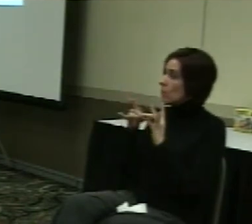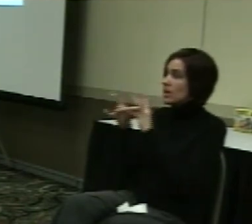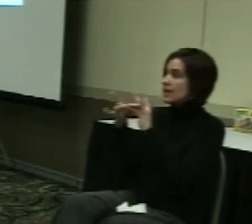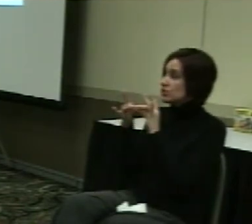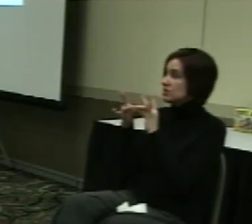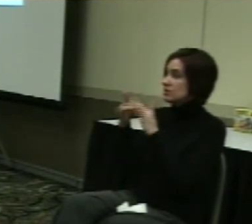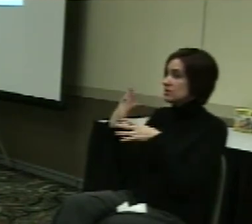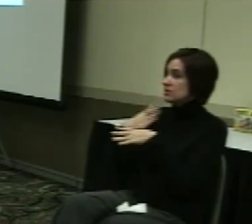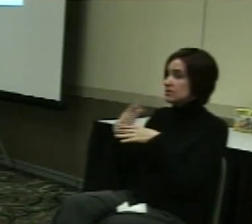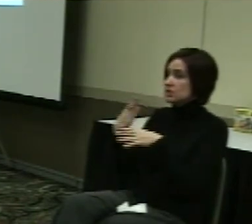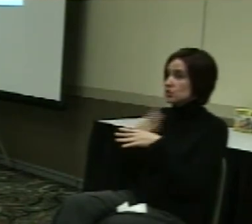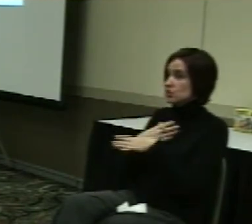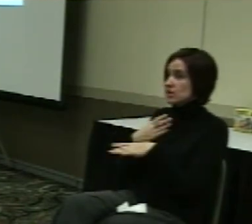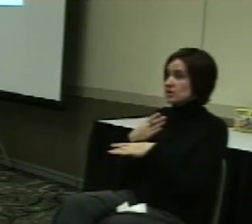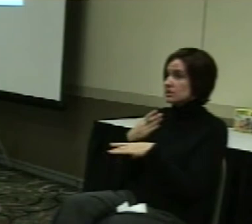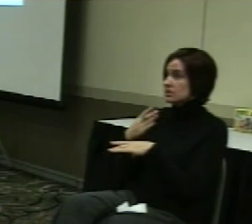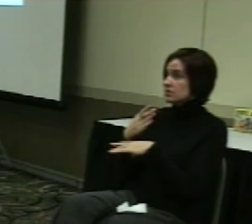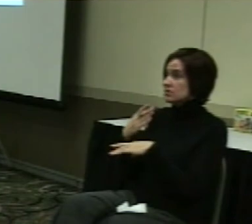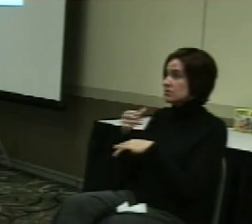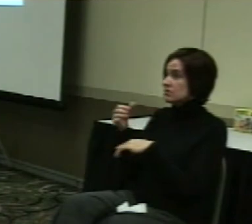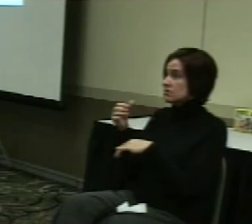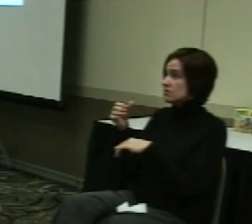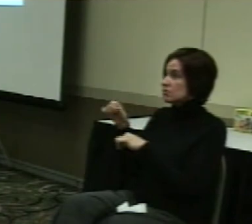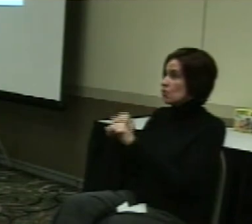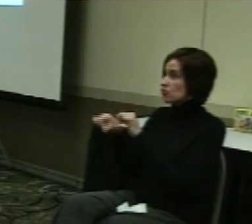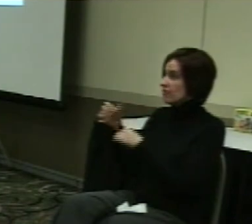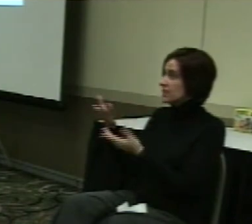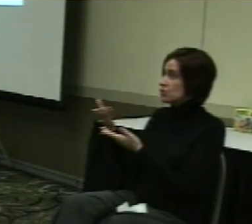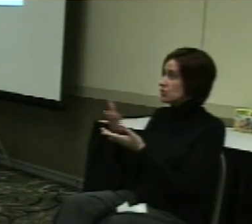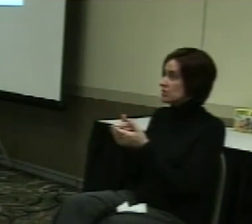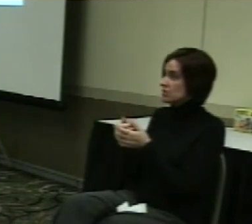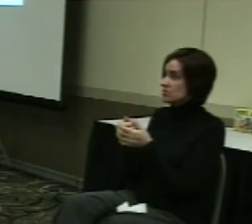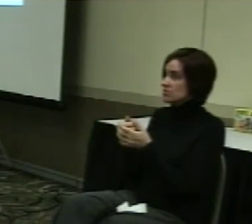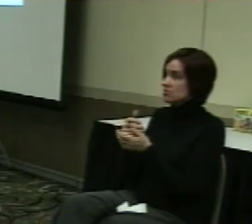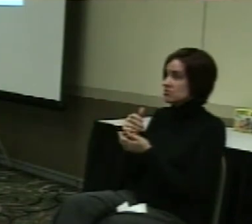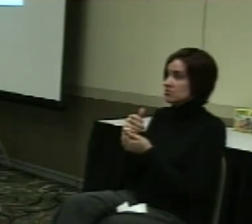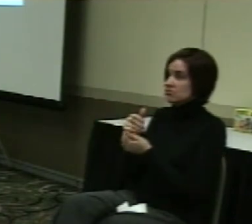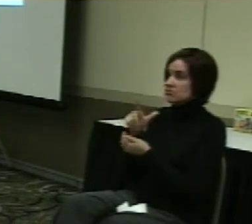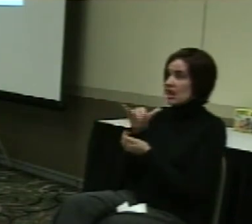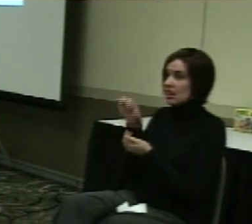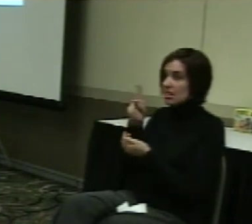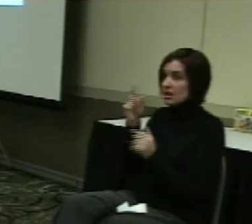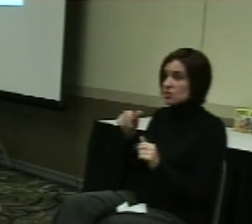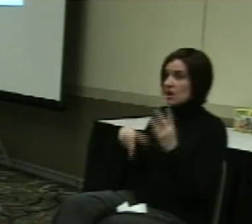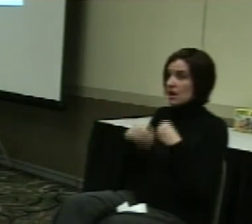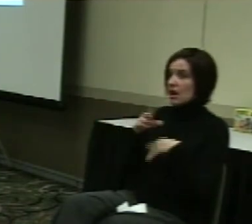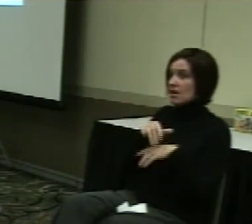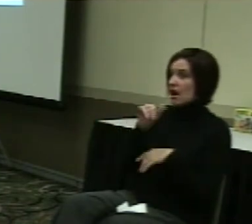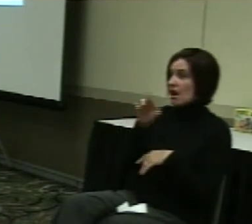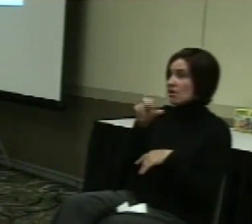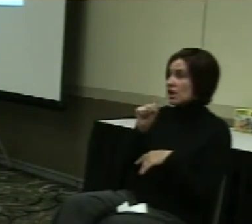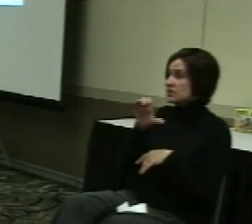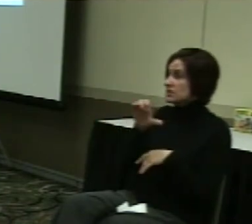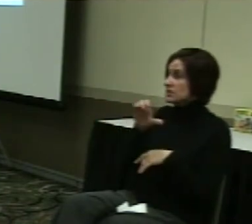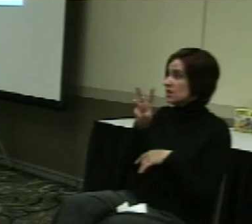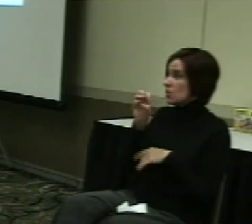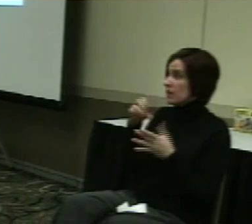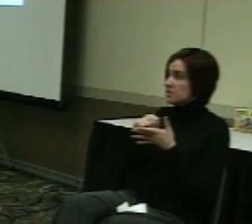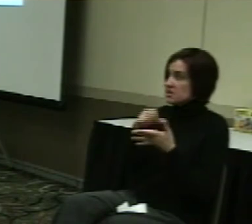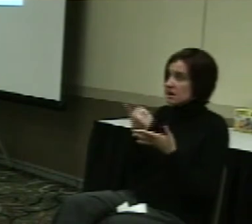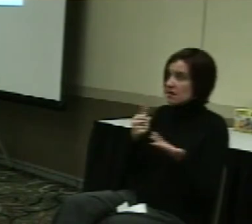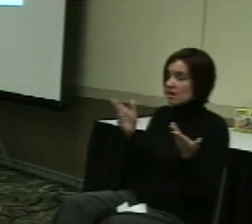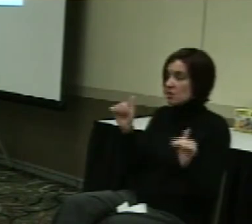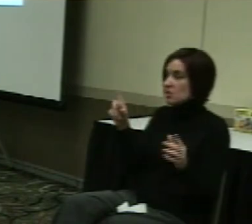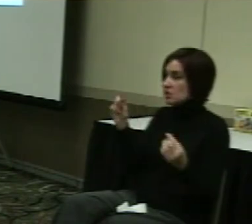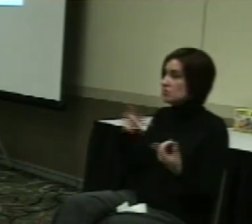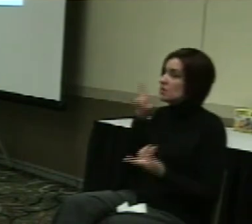coordination between social service agencies? Are there like little links that you could put on your ISRC website or things like that that could be